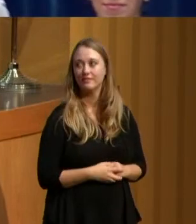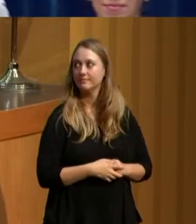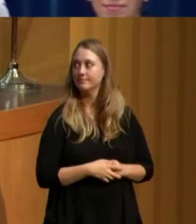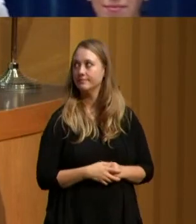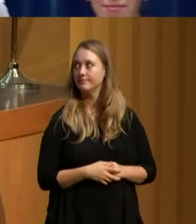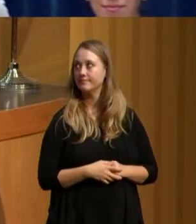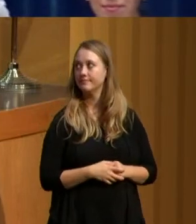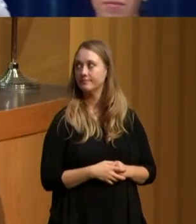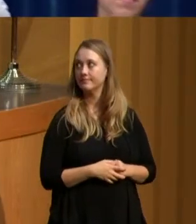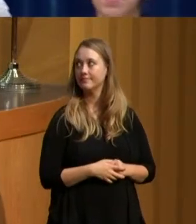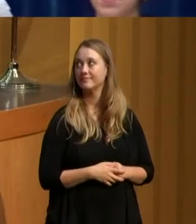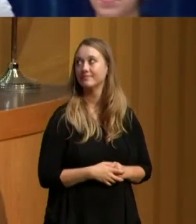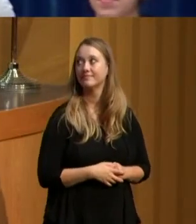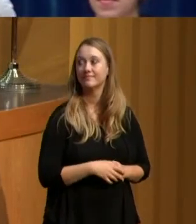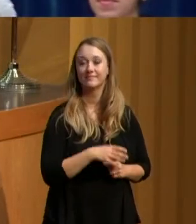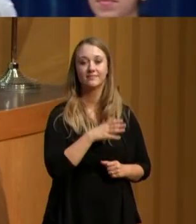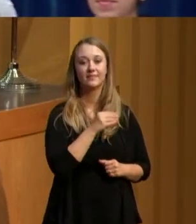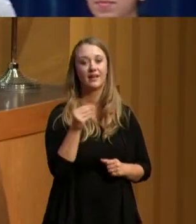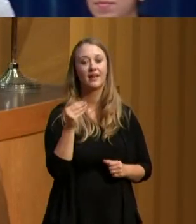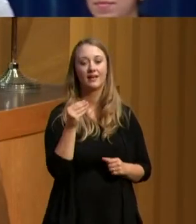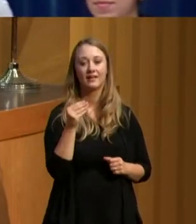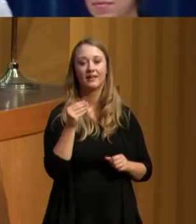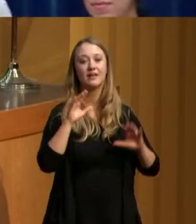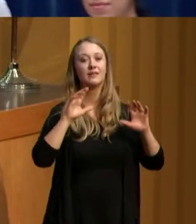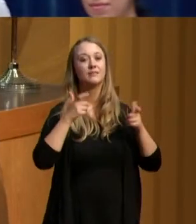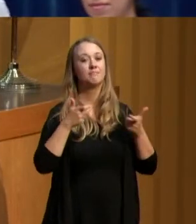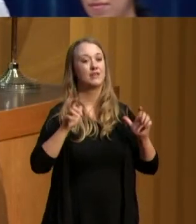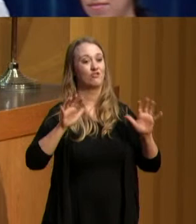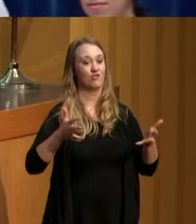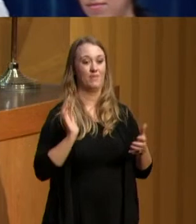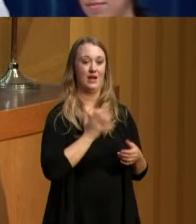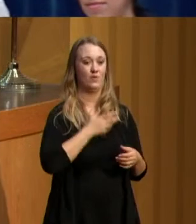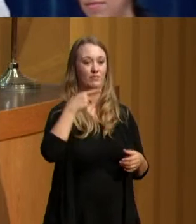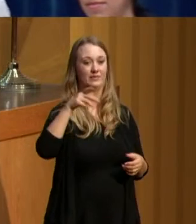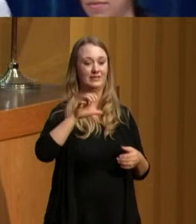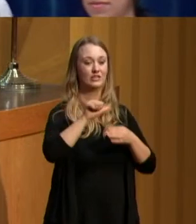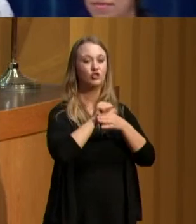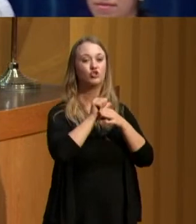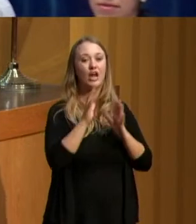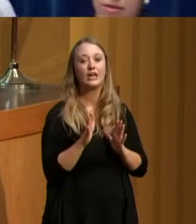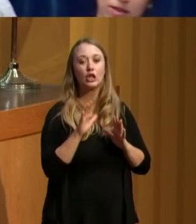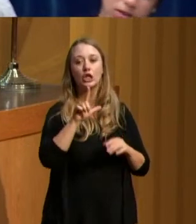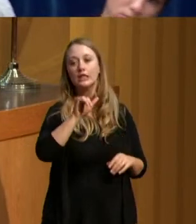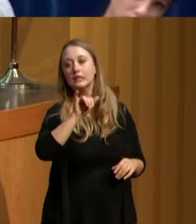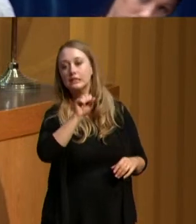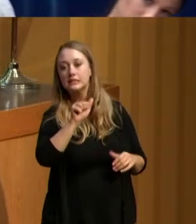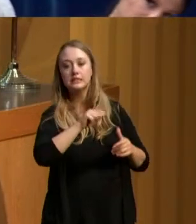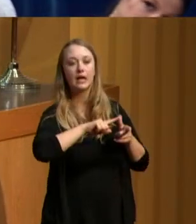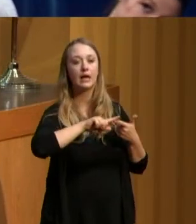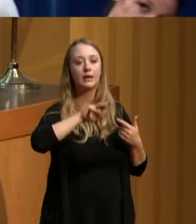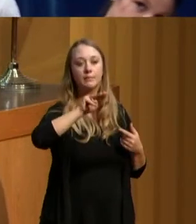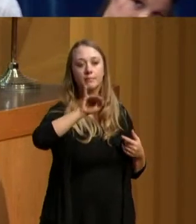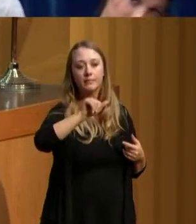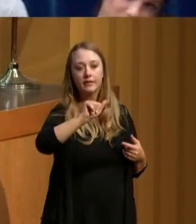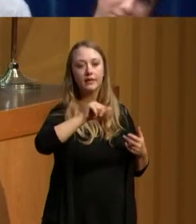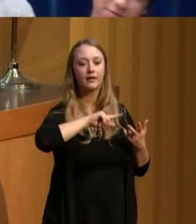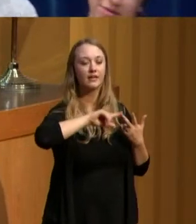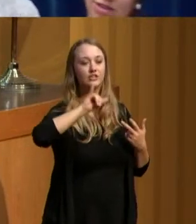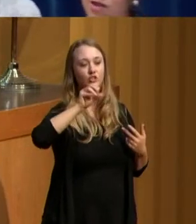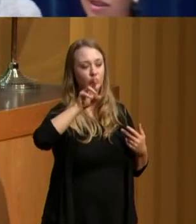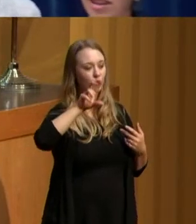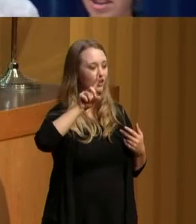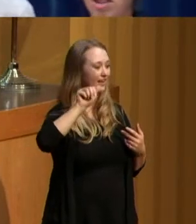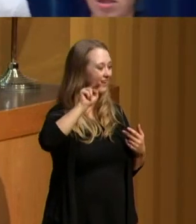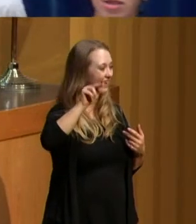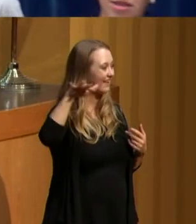Then the big group, our PC trainers. All right, Lisa, Mia, and Jordan.